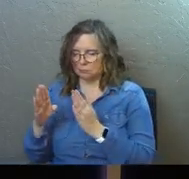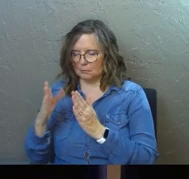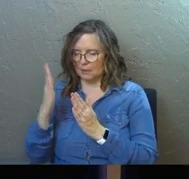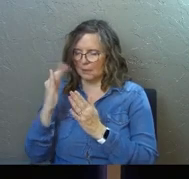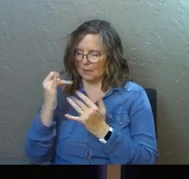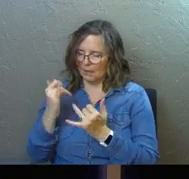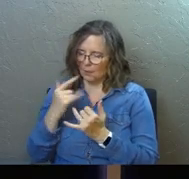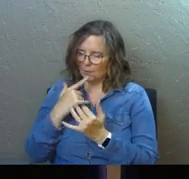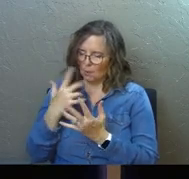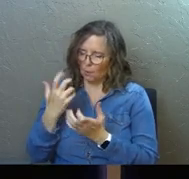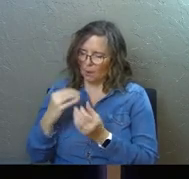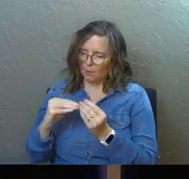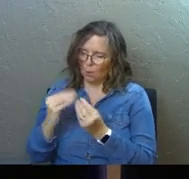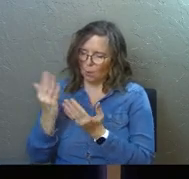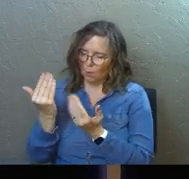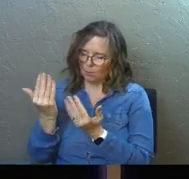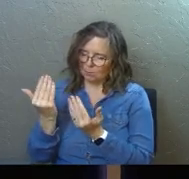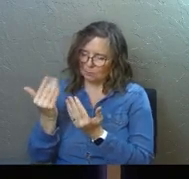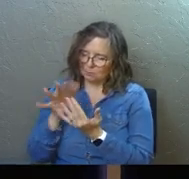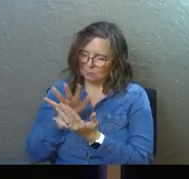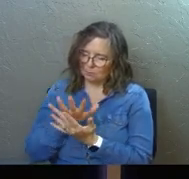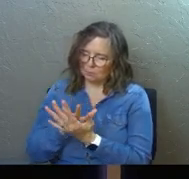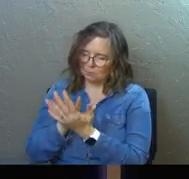And God, now we say that we want more.